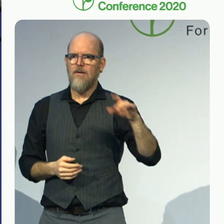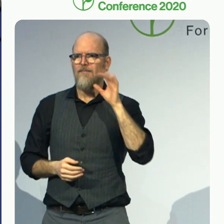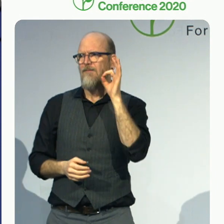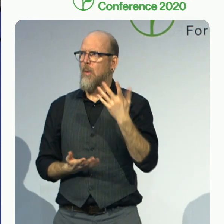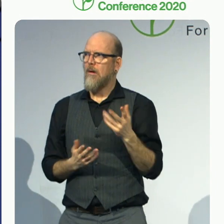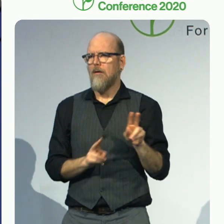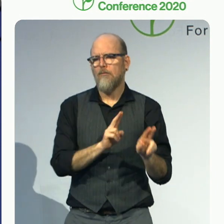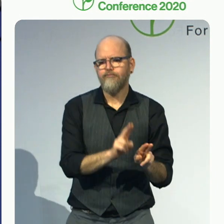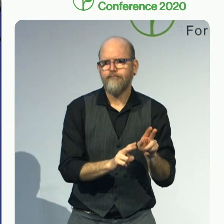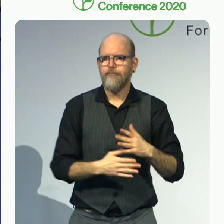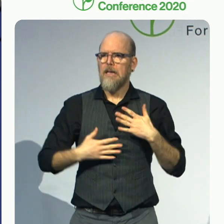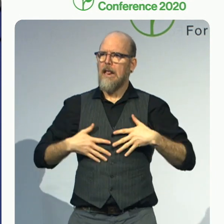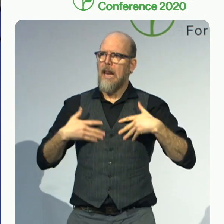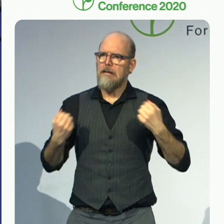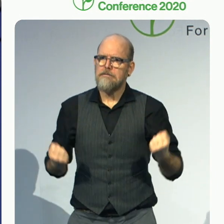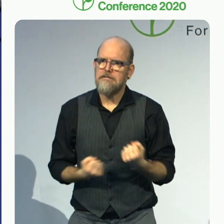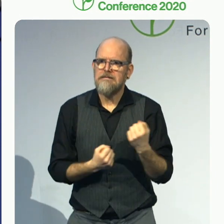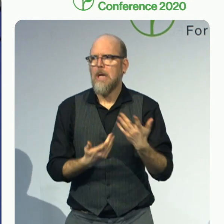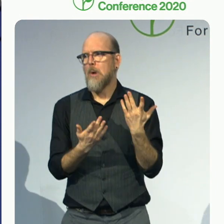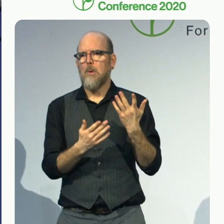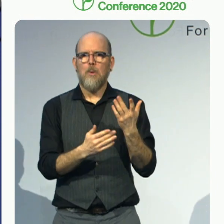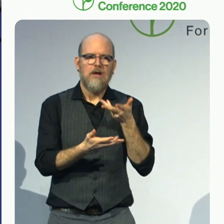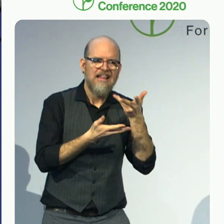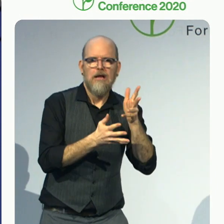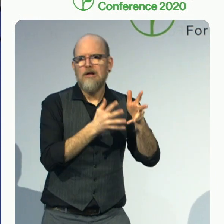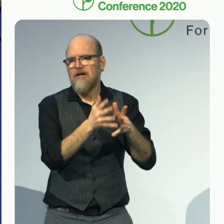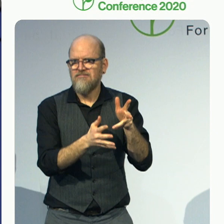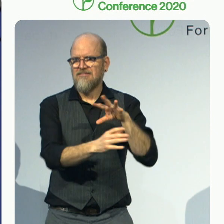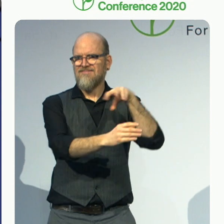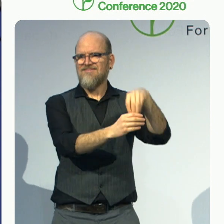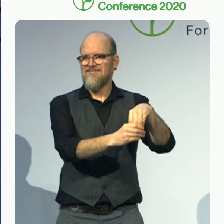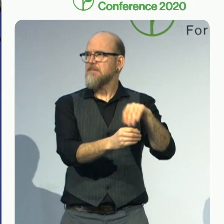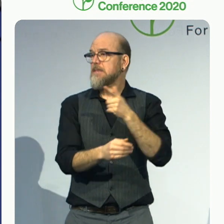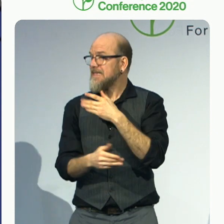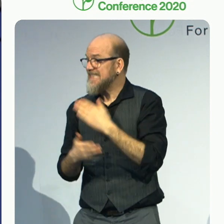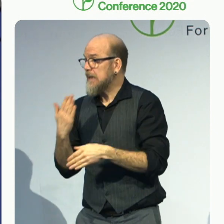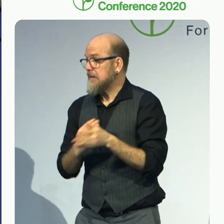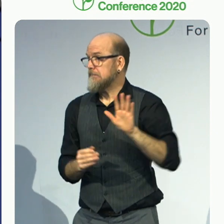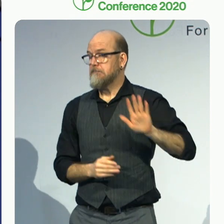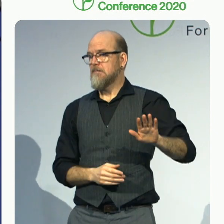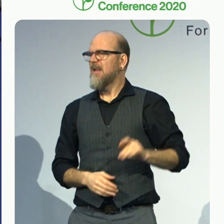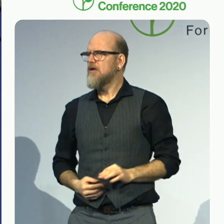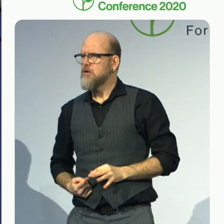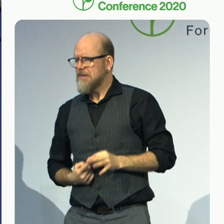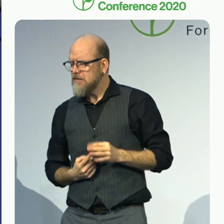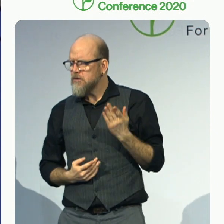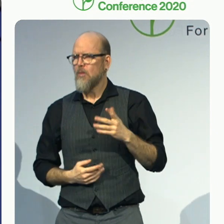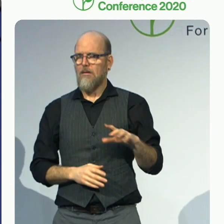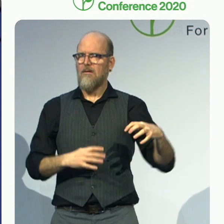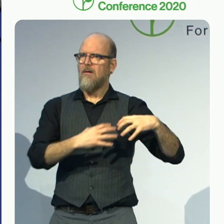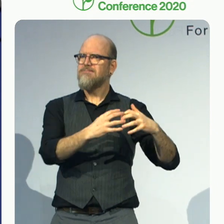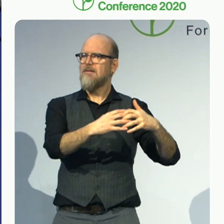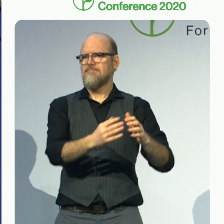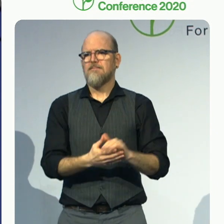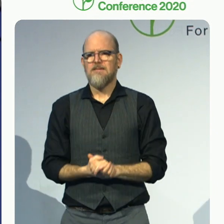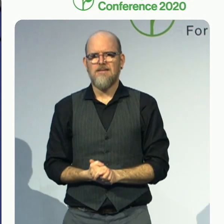initiative or you know, disabled people's initiatives. So we established a parallel system